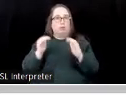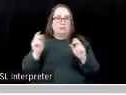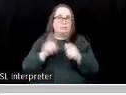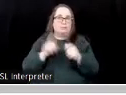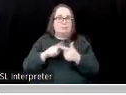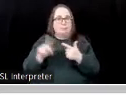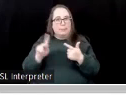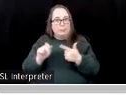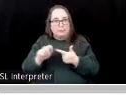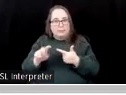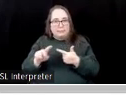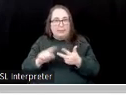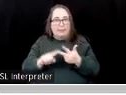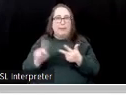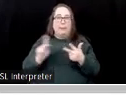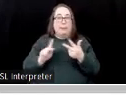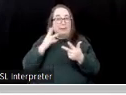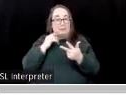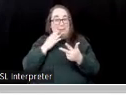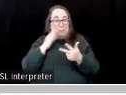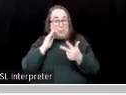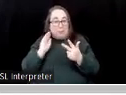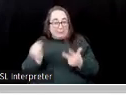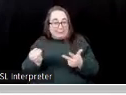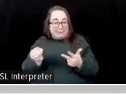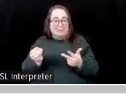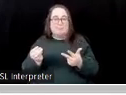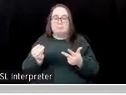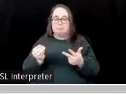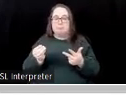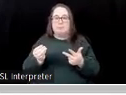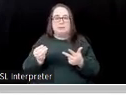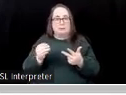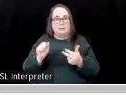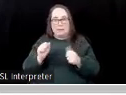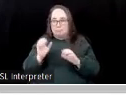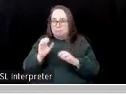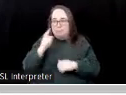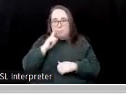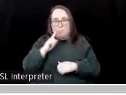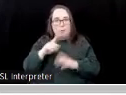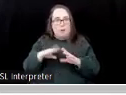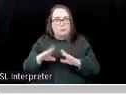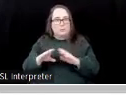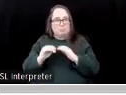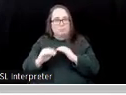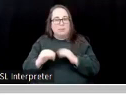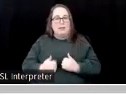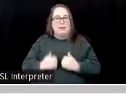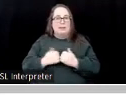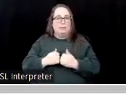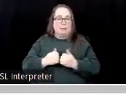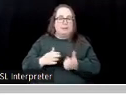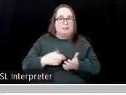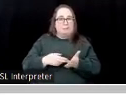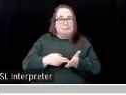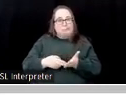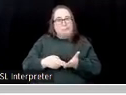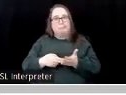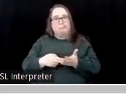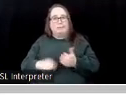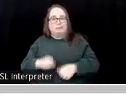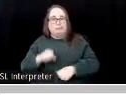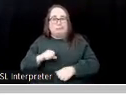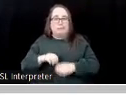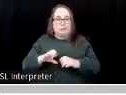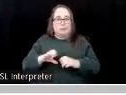disabilities, and people experiencing homelessness can achieve housing stability, live with dignity and independence in their community, and